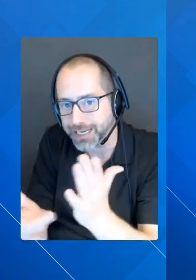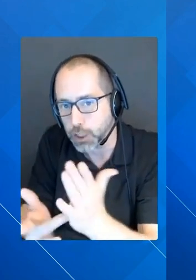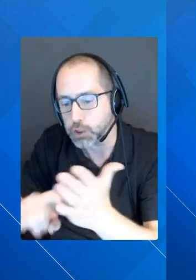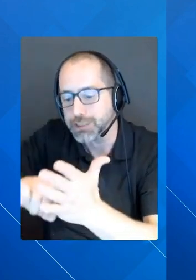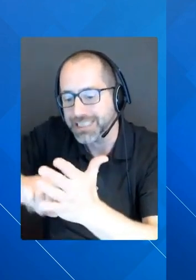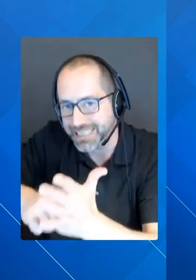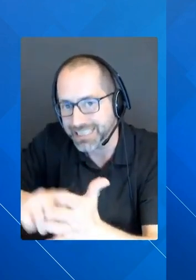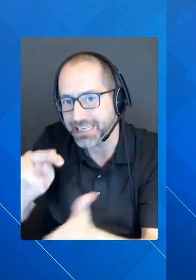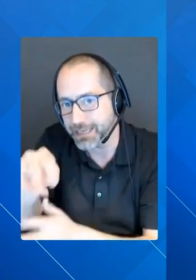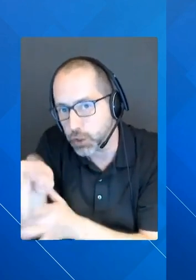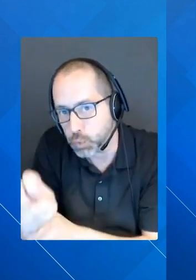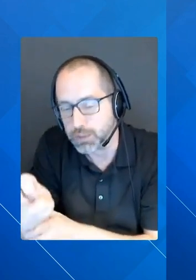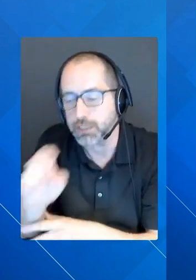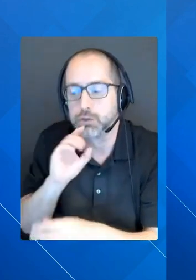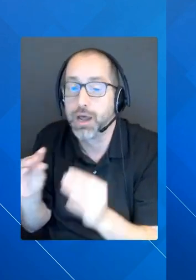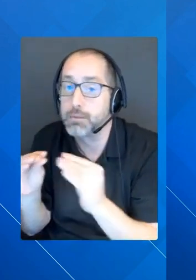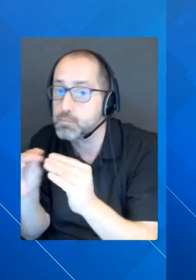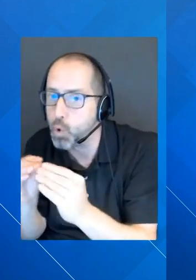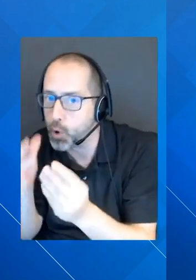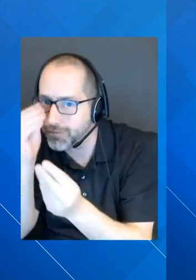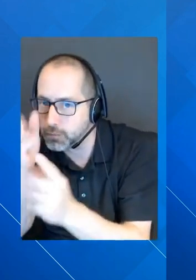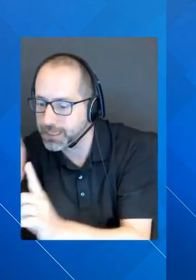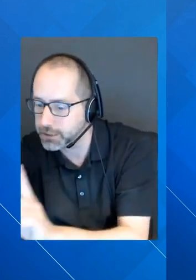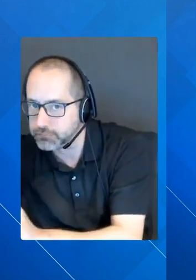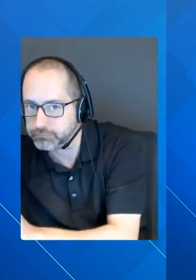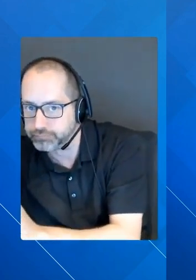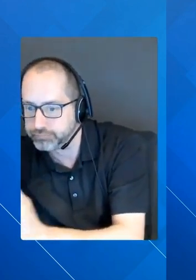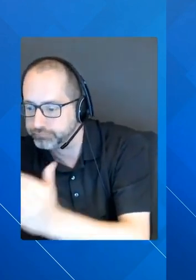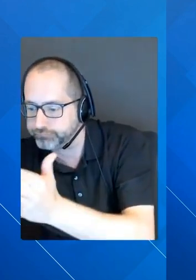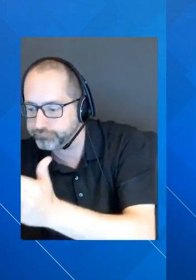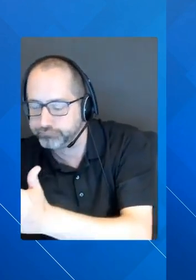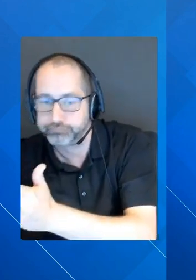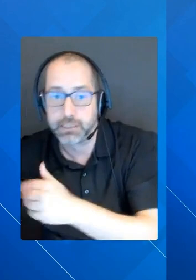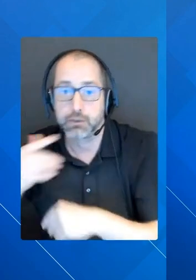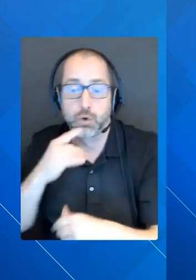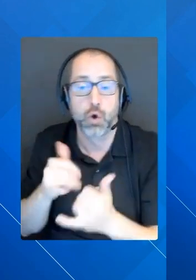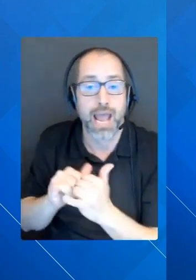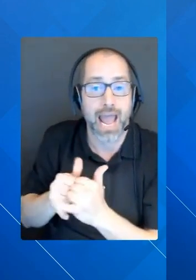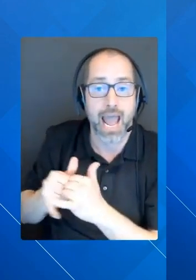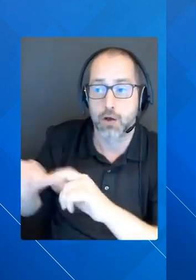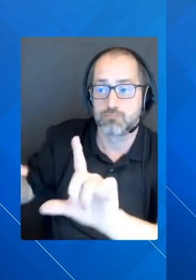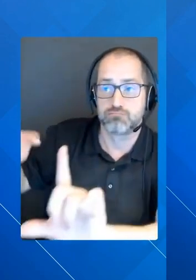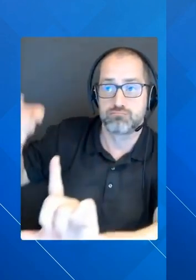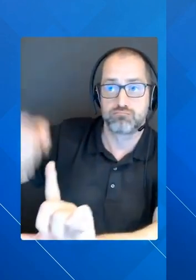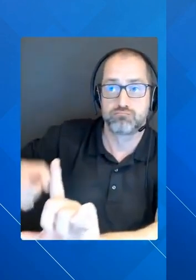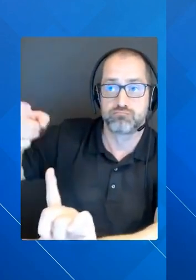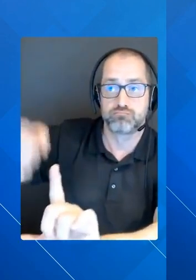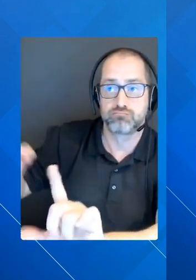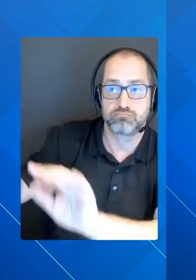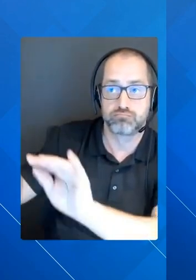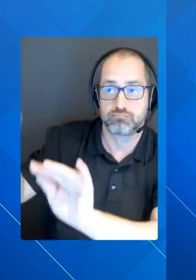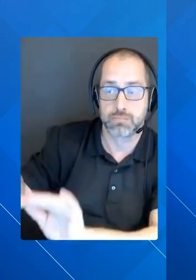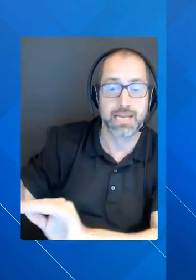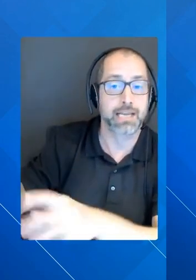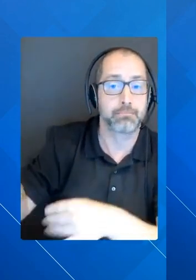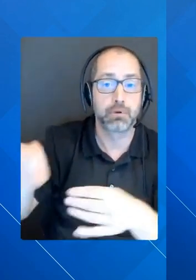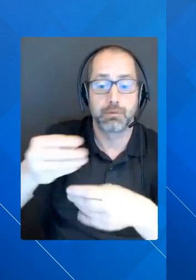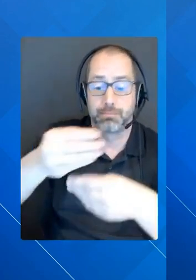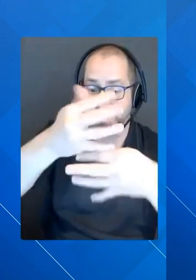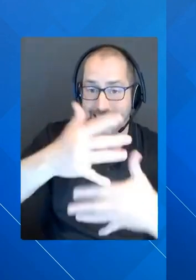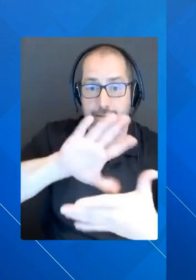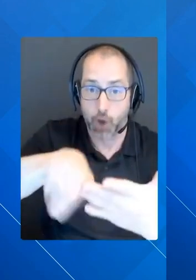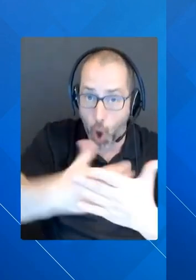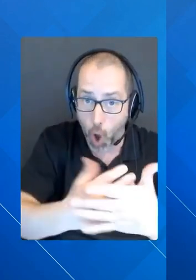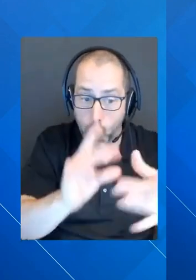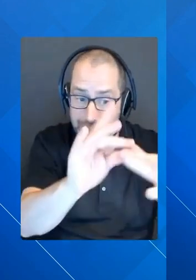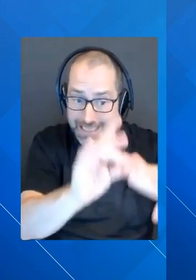there. One of the ways that a screen reader user can navigate is do something like pull up a list of all the links or buttons on a page. And